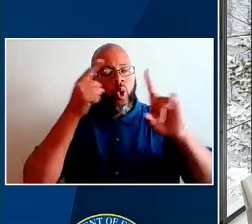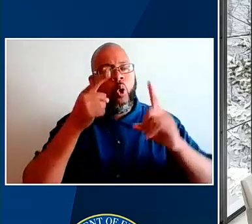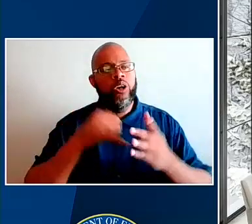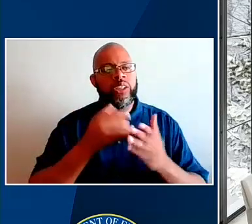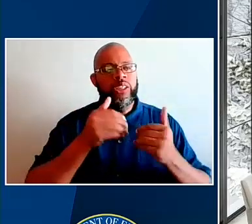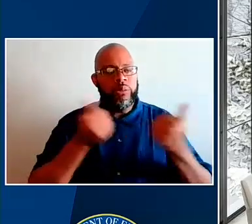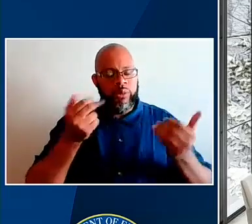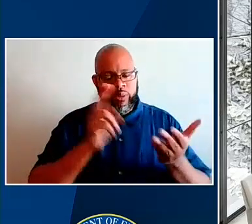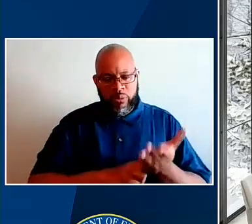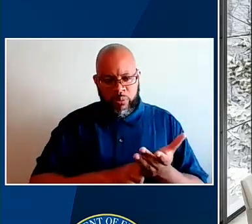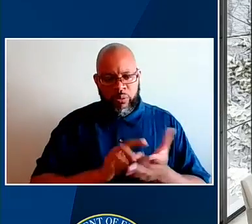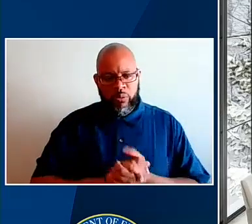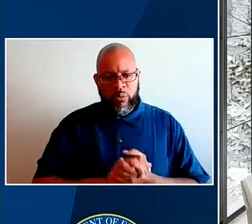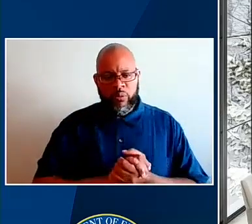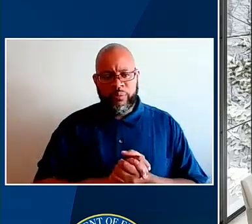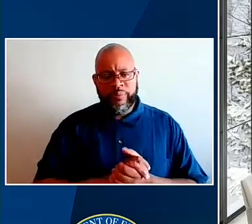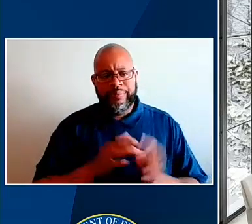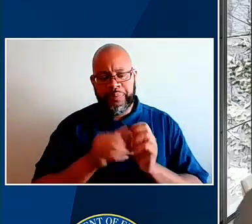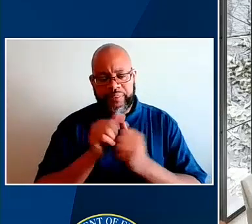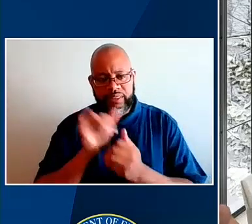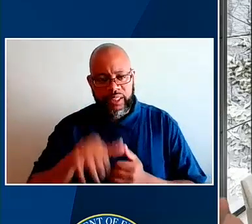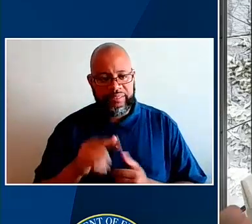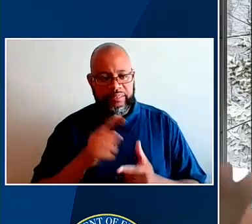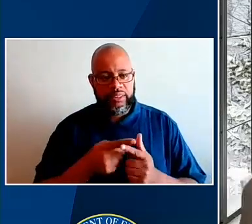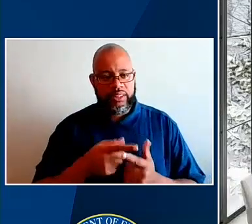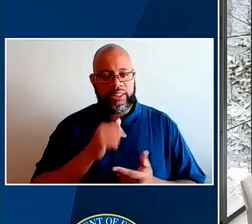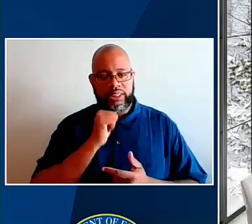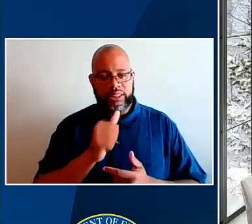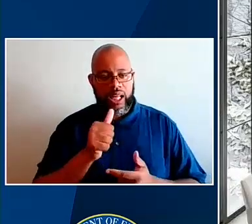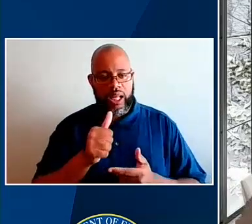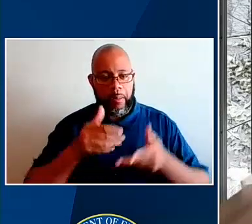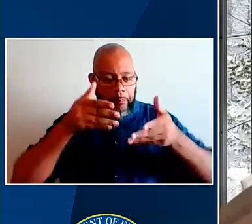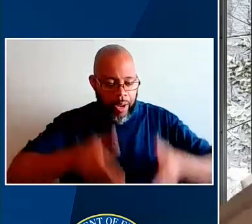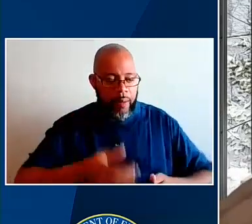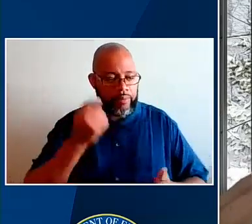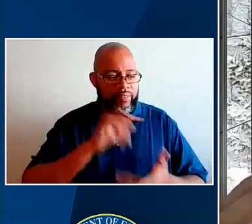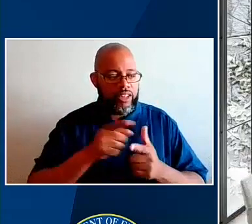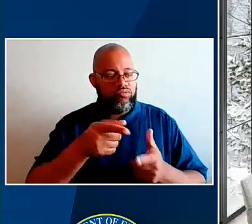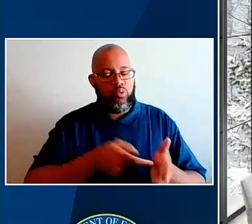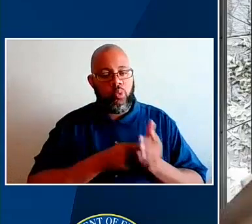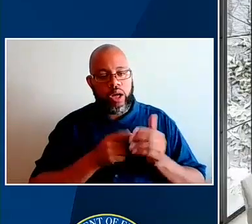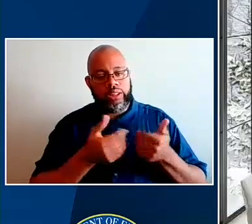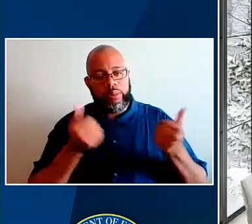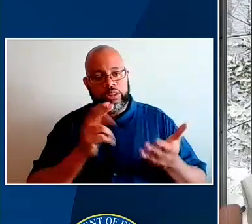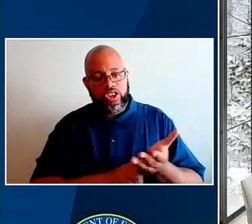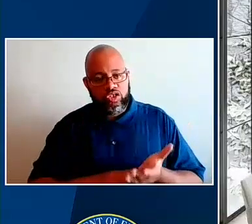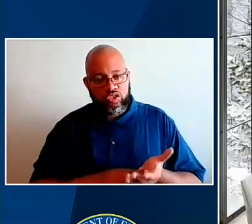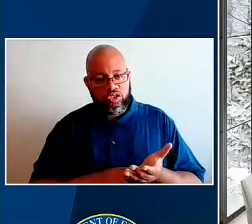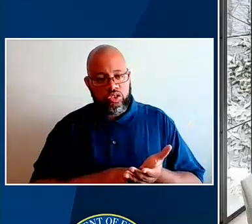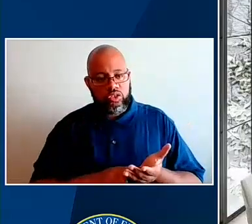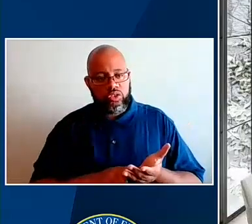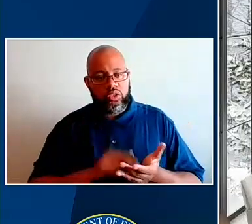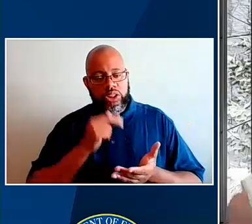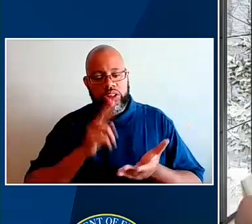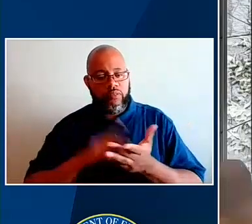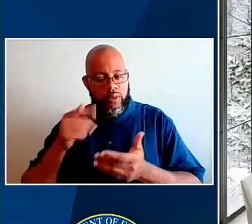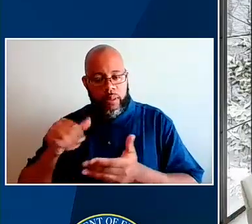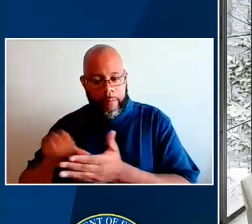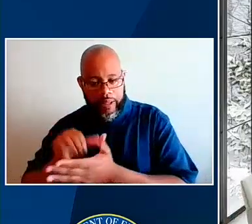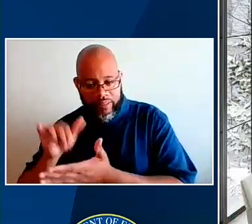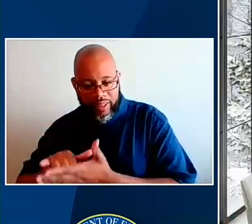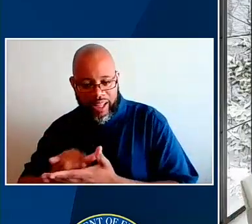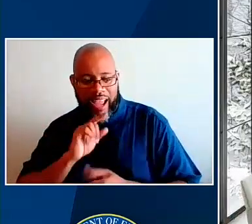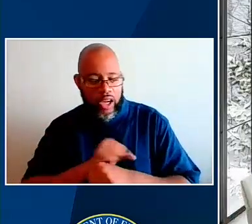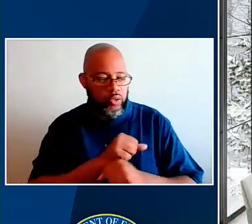separate signature around that is not buried, because then if you require a separate signature, not a signature for the pay, a signature for that actual